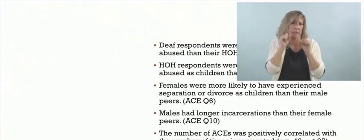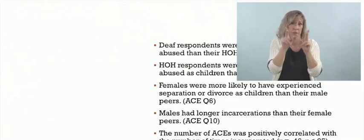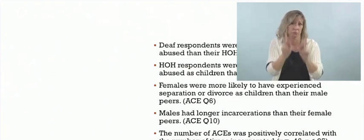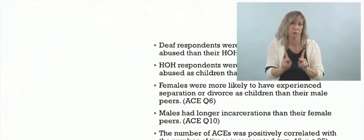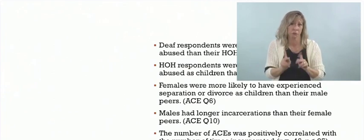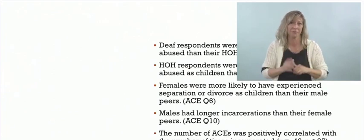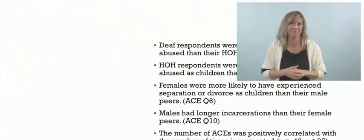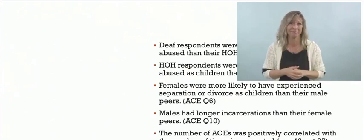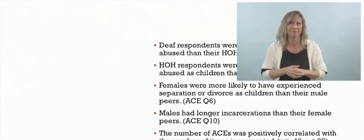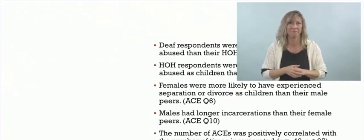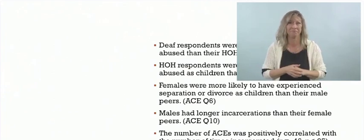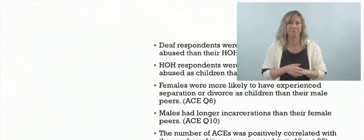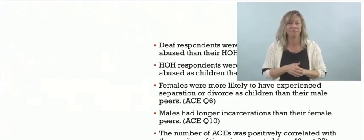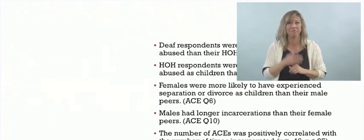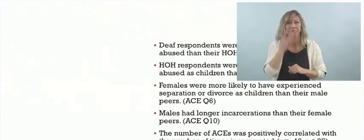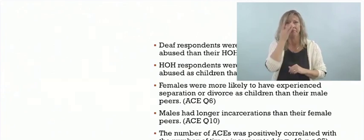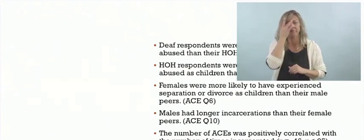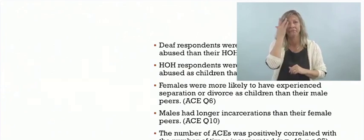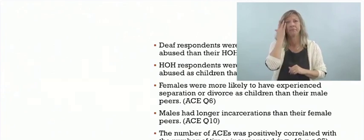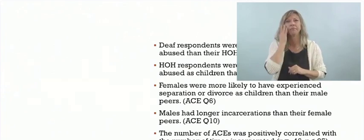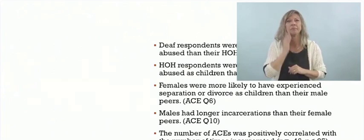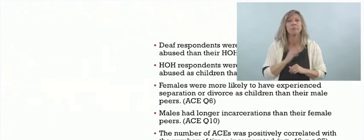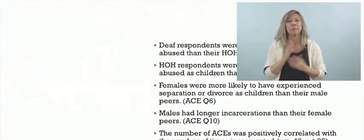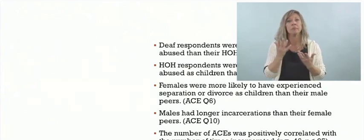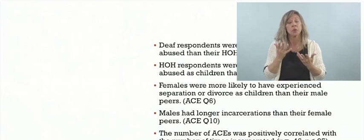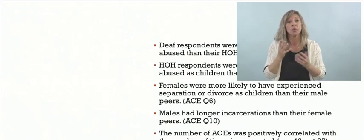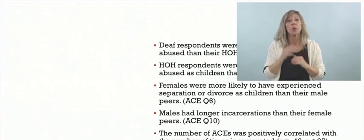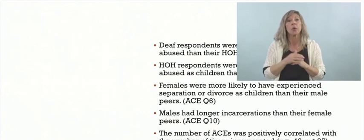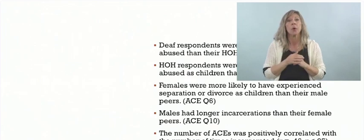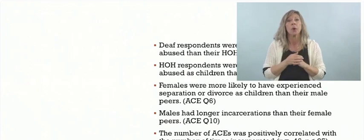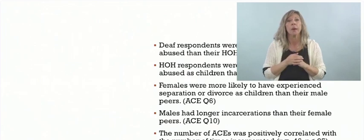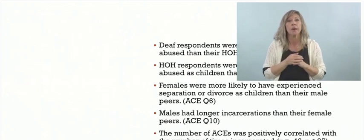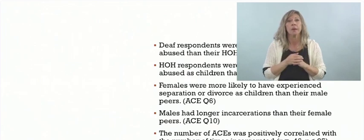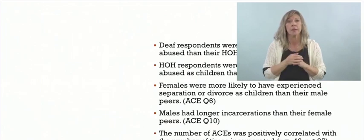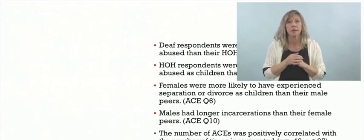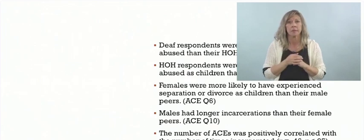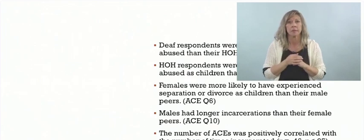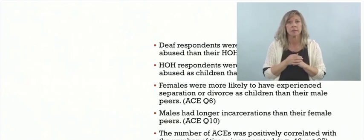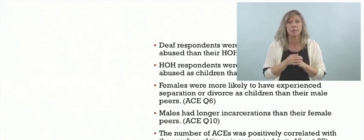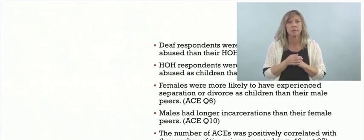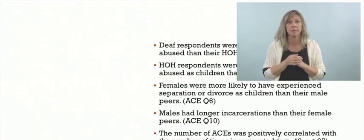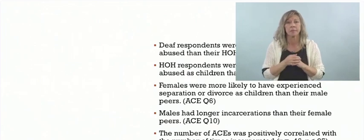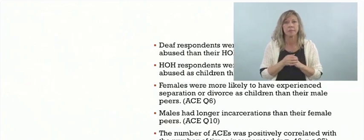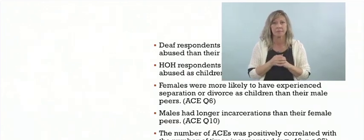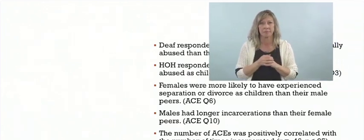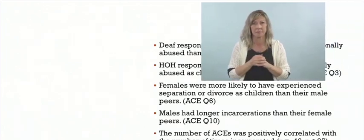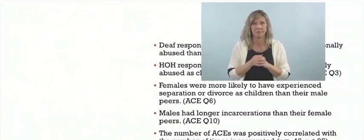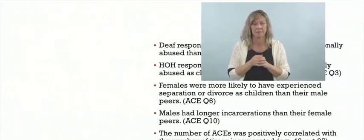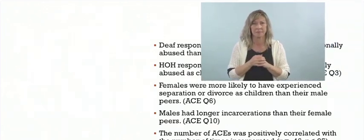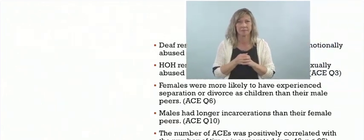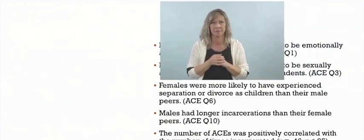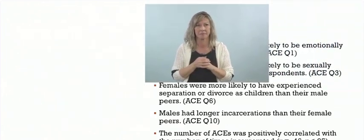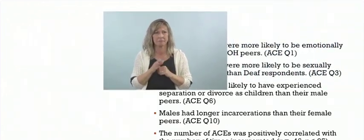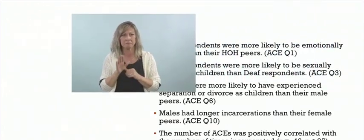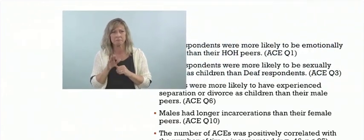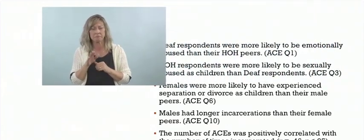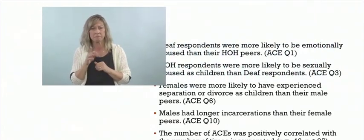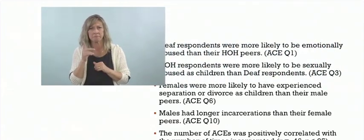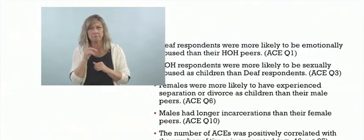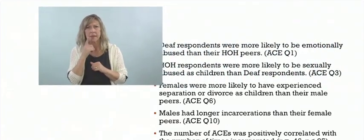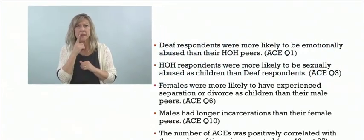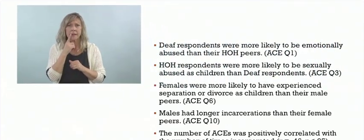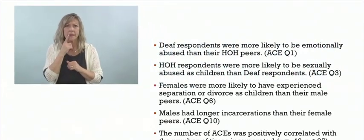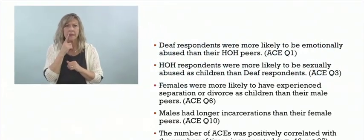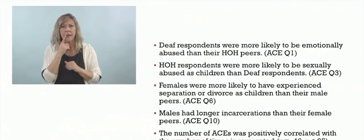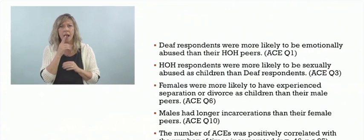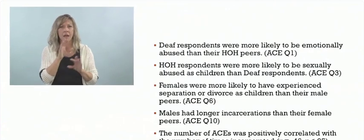is it possible? There we go.